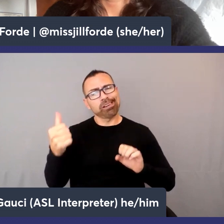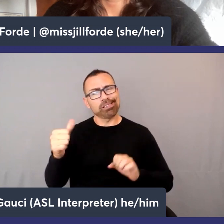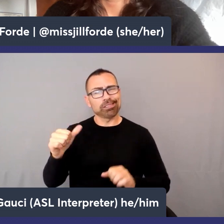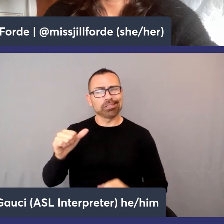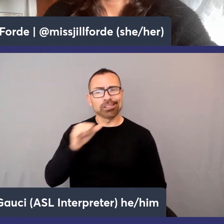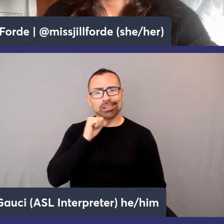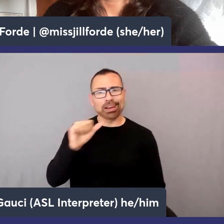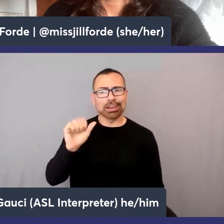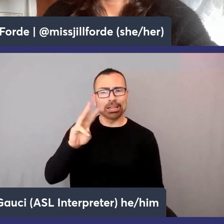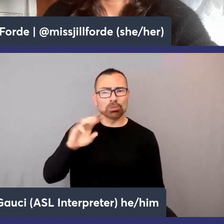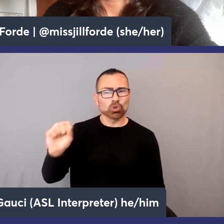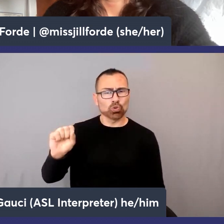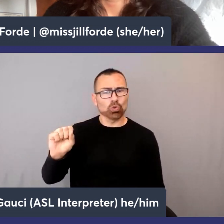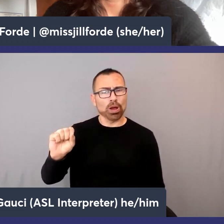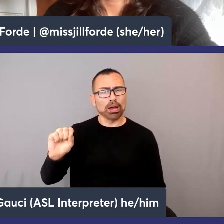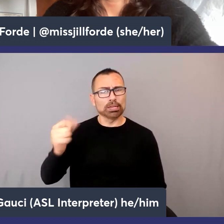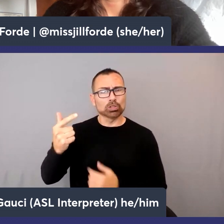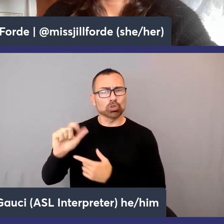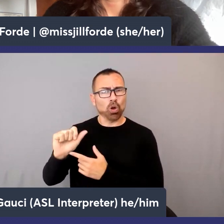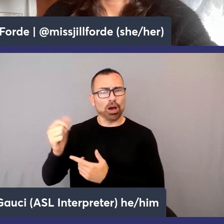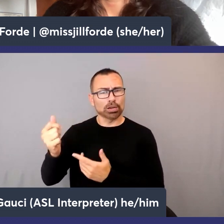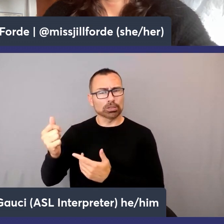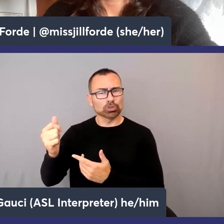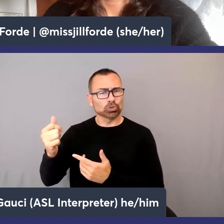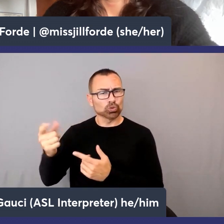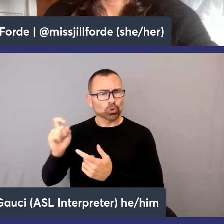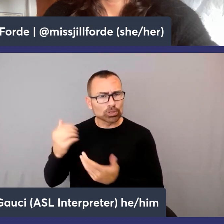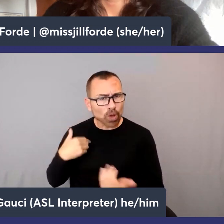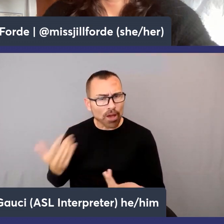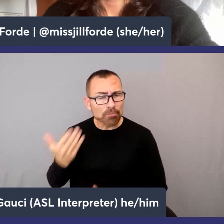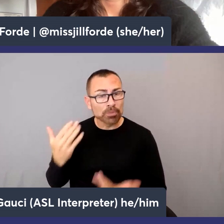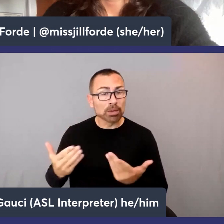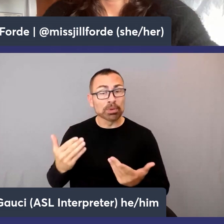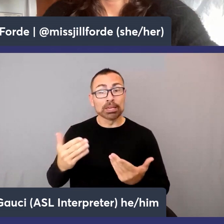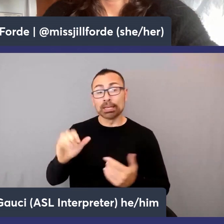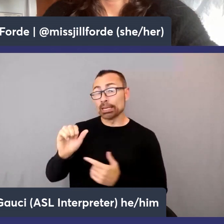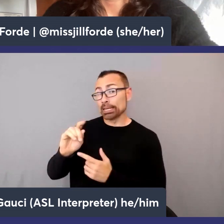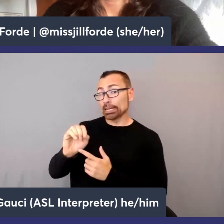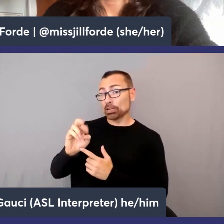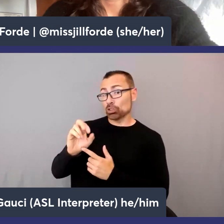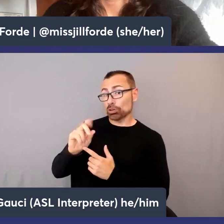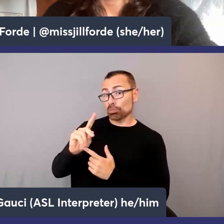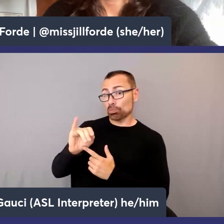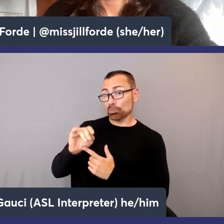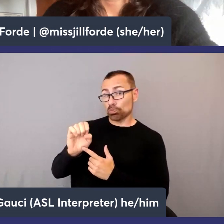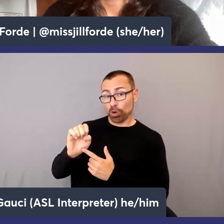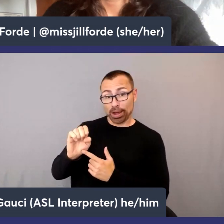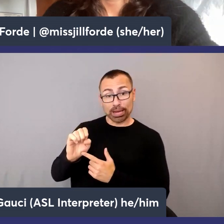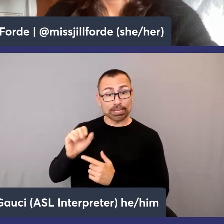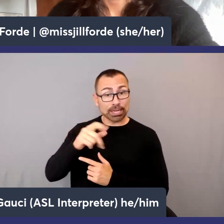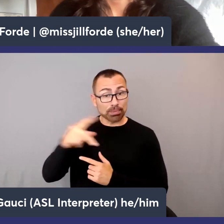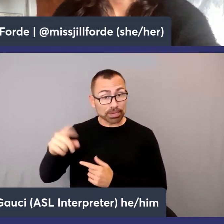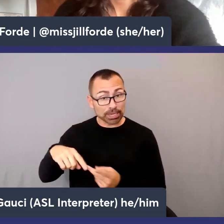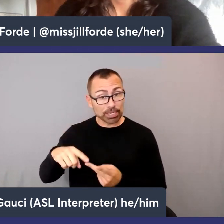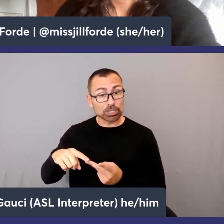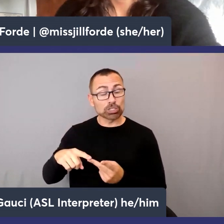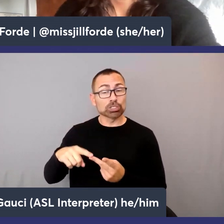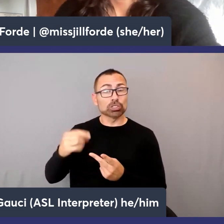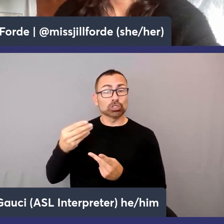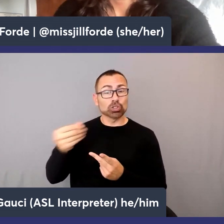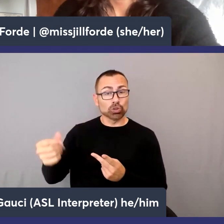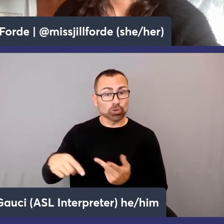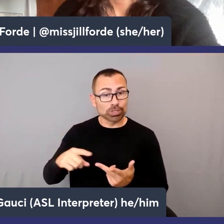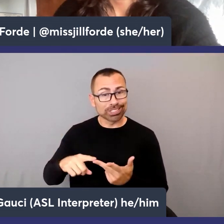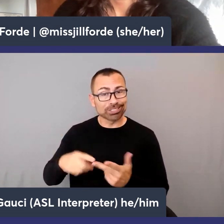be either enterprise applications or enterprise solutions that they might be using, endpoint applications that they might be